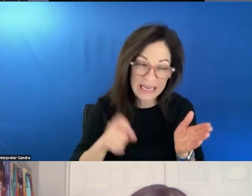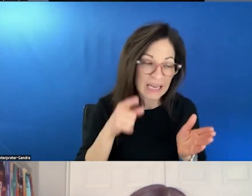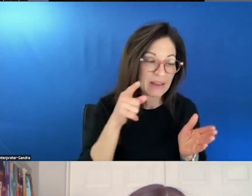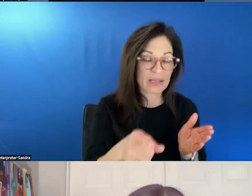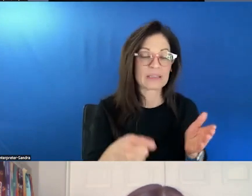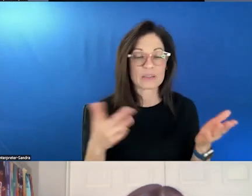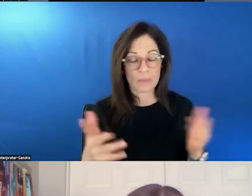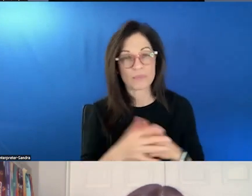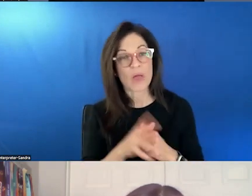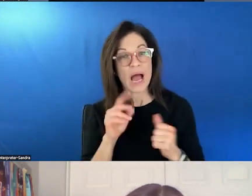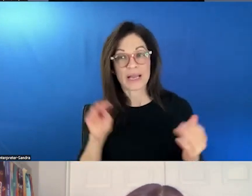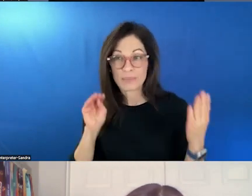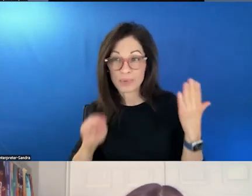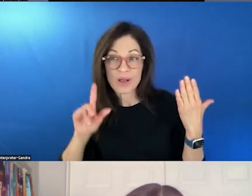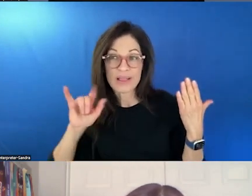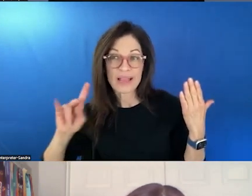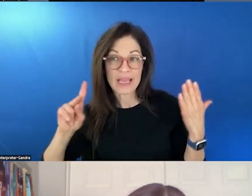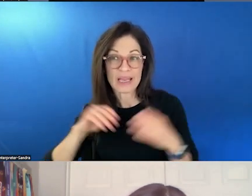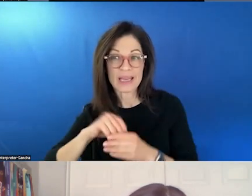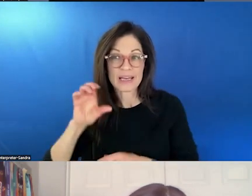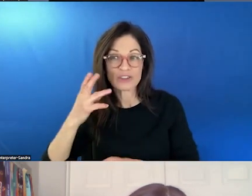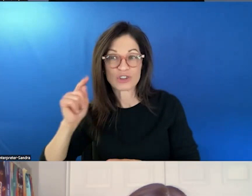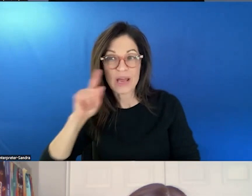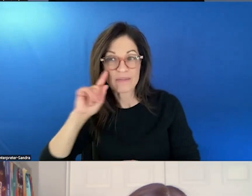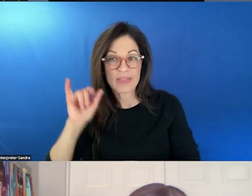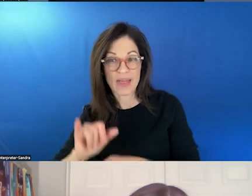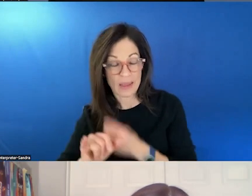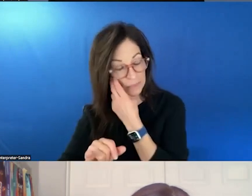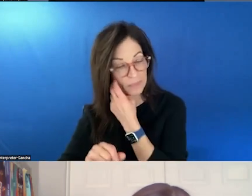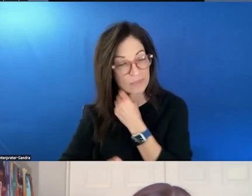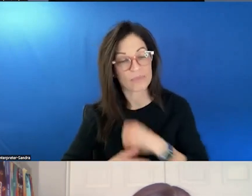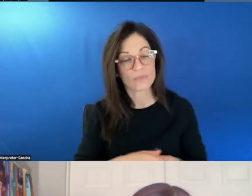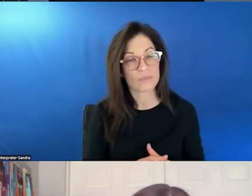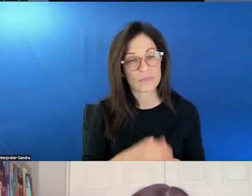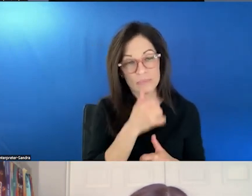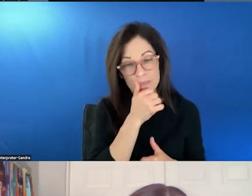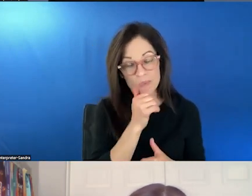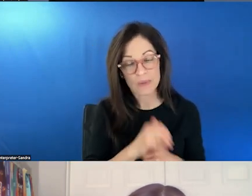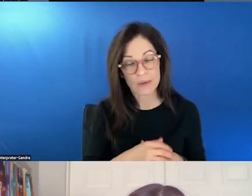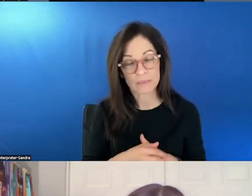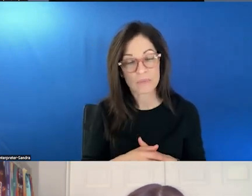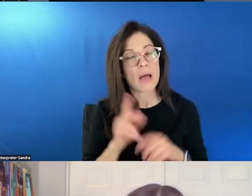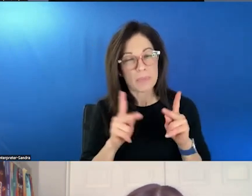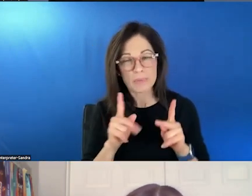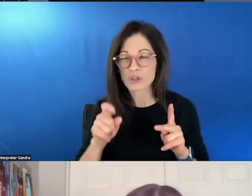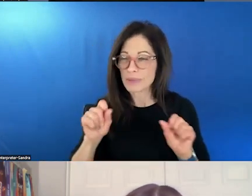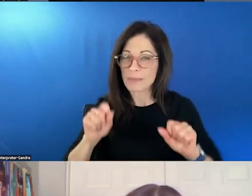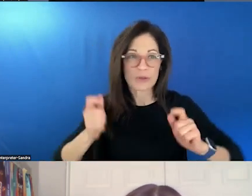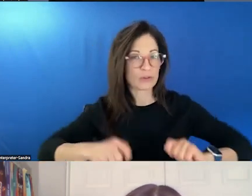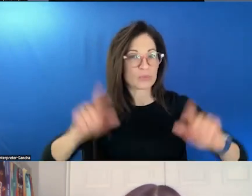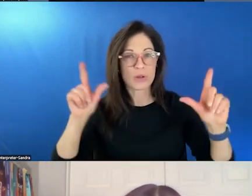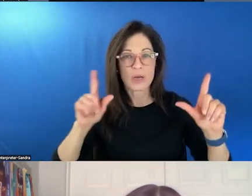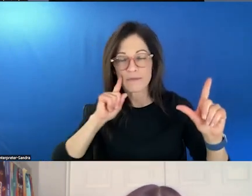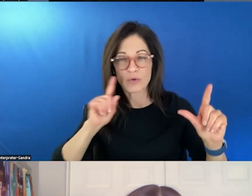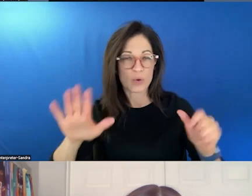I can put the link in the chat for this, but folks should be able to pull it up for whatever area